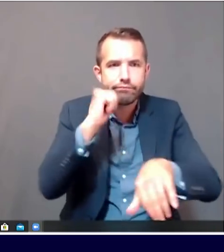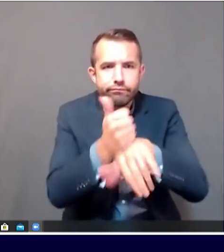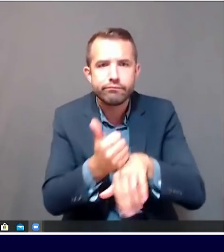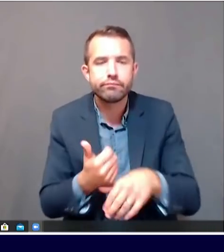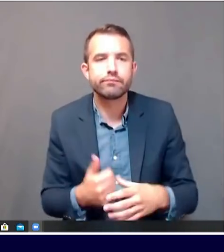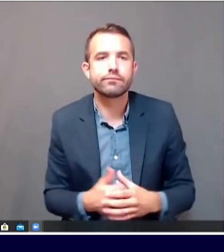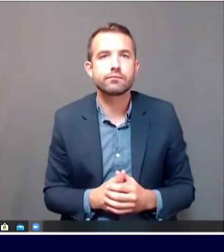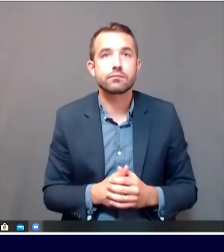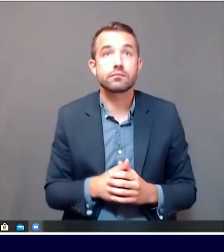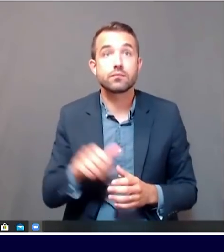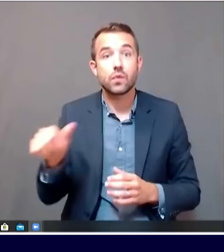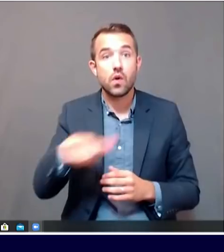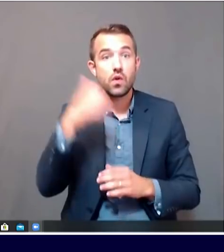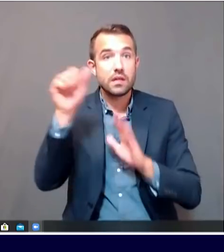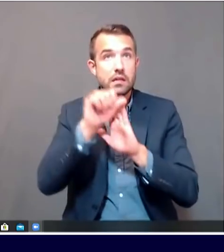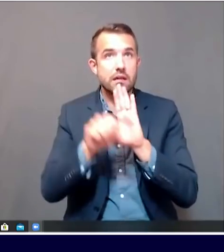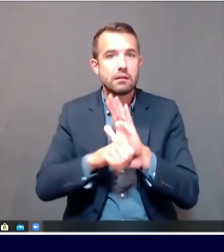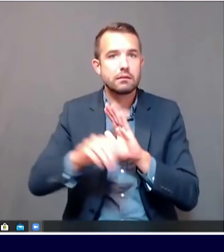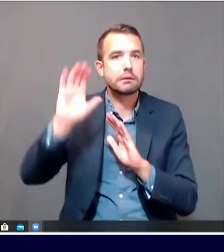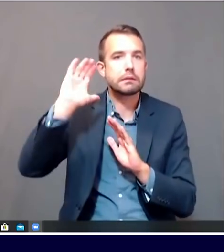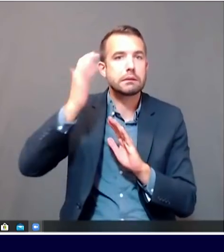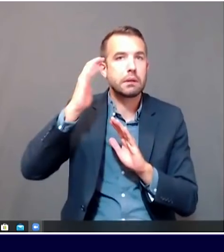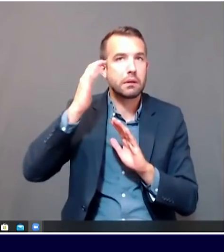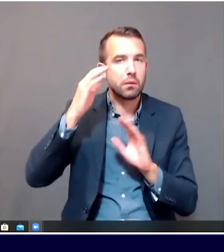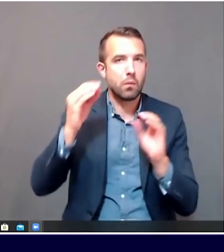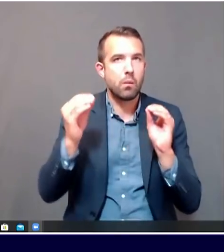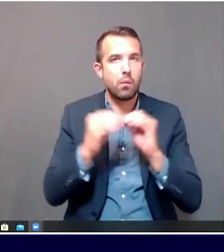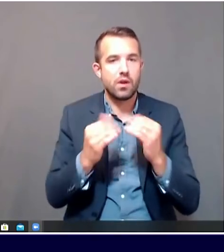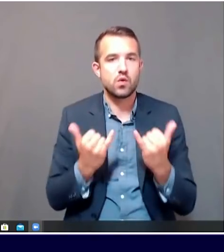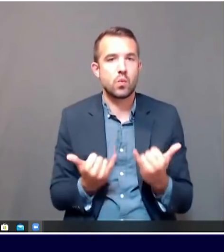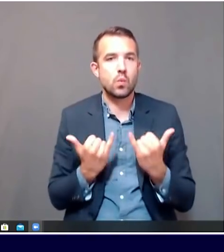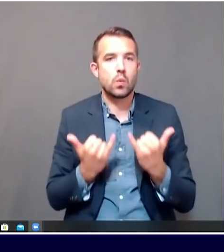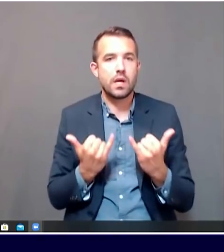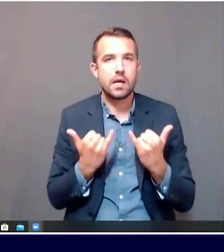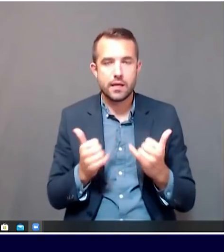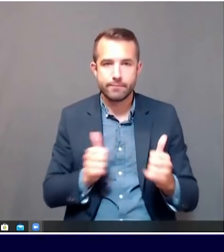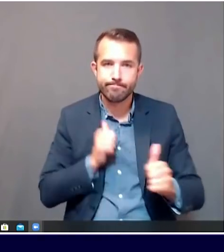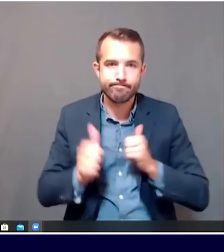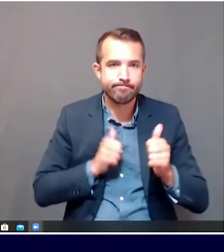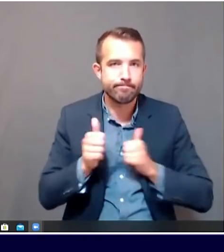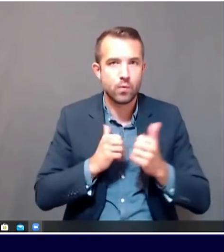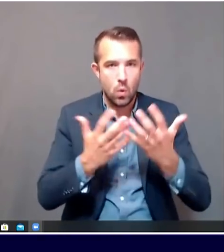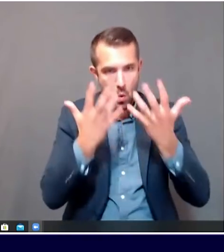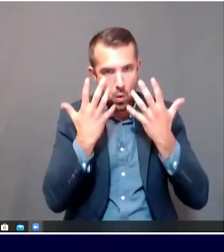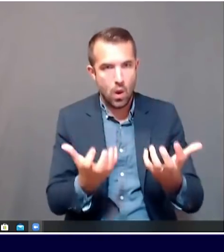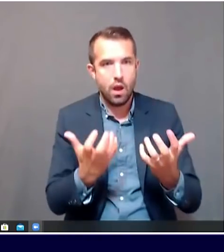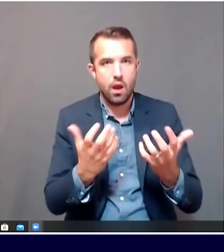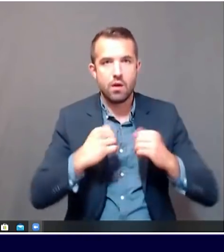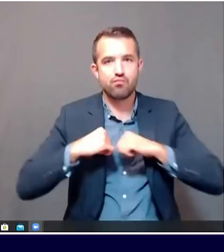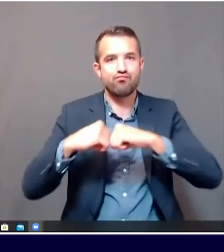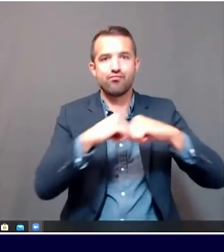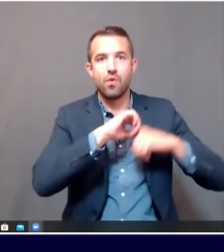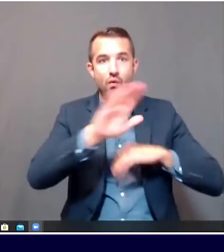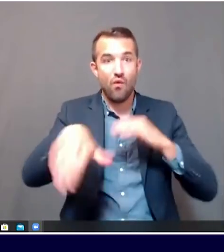around to the idea that if folks are going to be coming into their jurisdictions, the best thing to do is to have them have a negative test